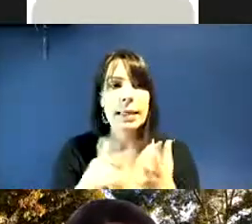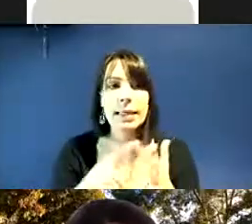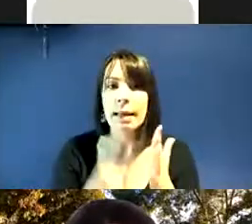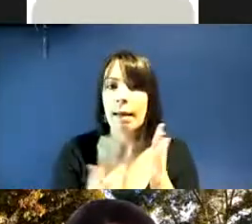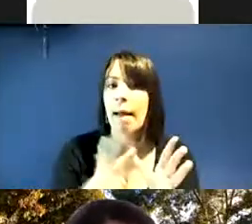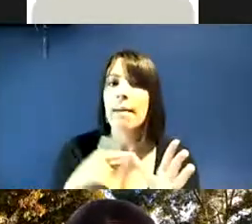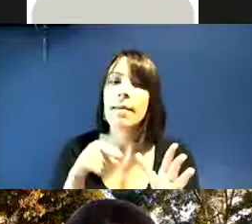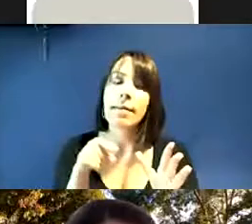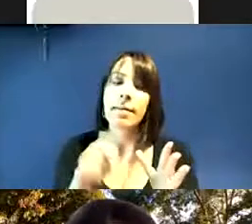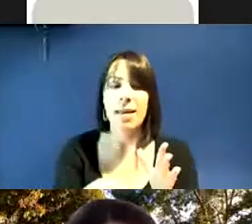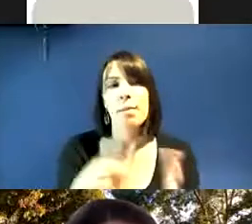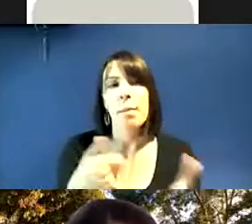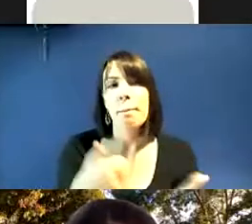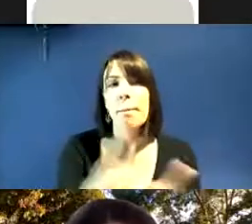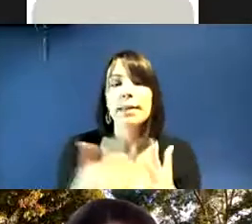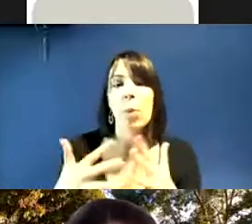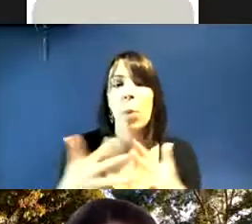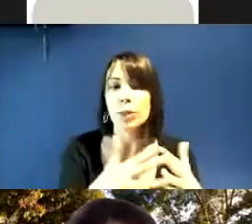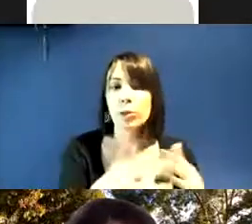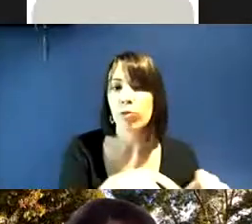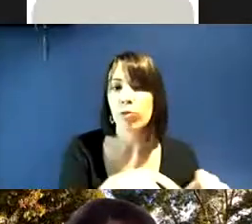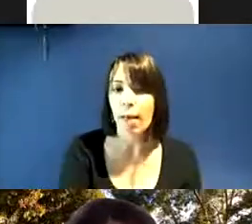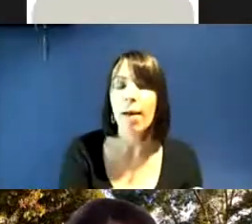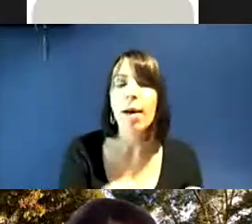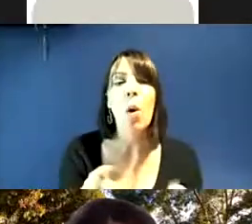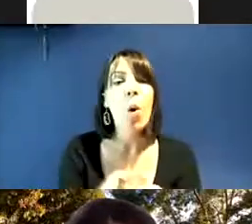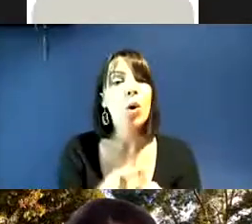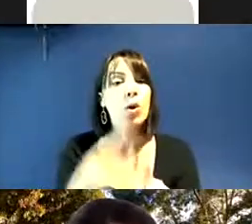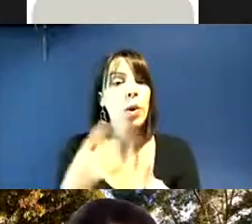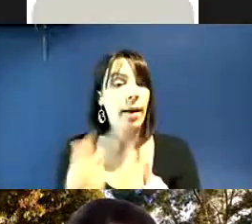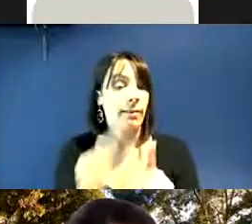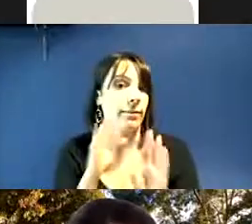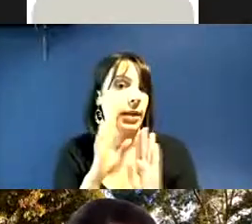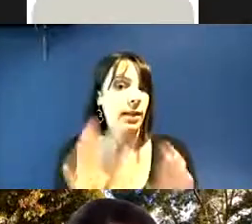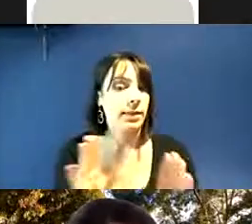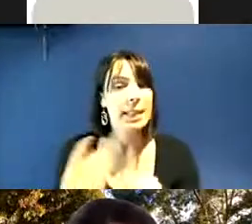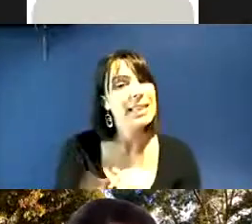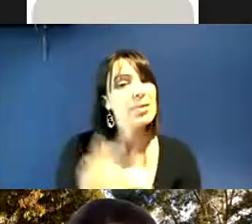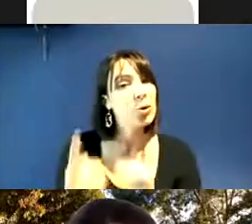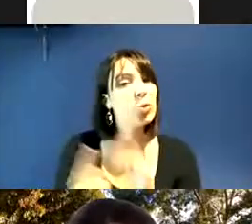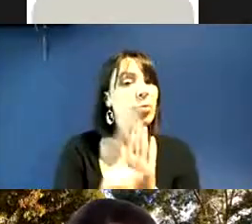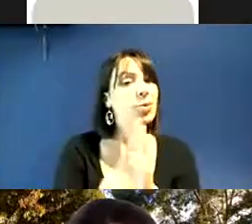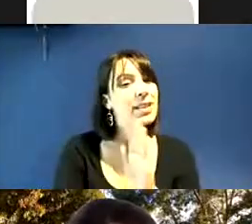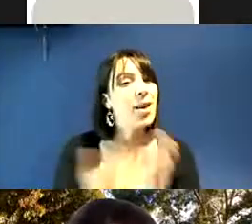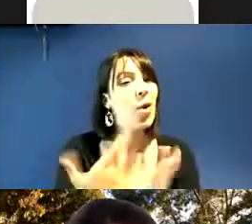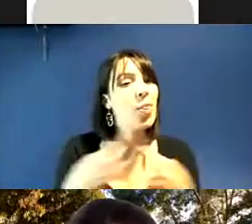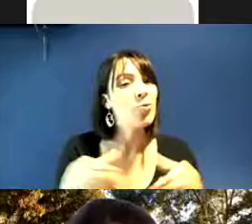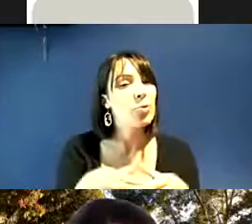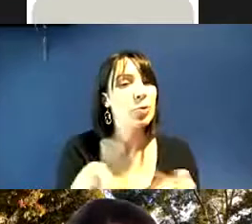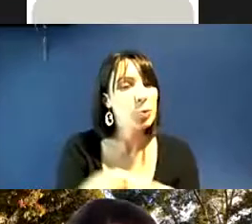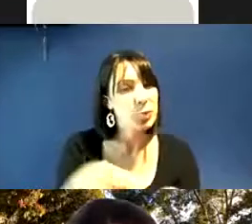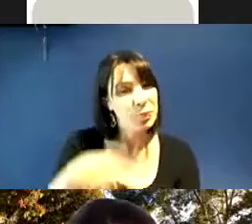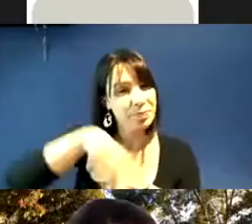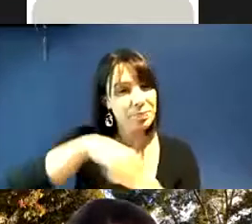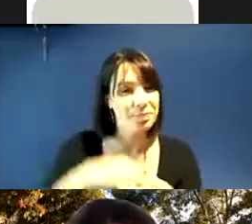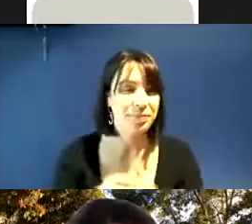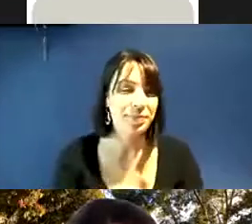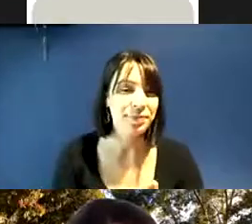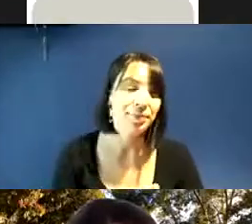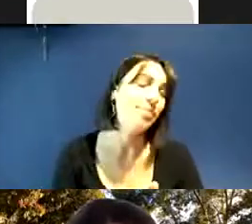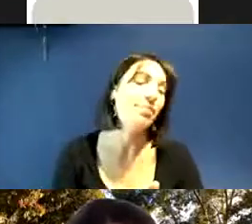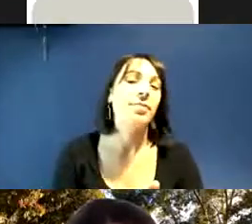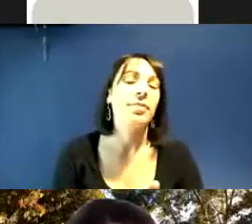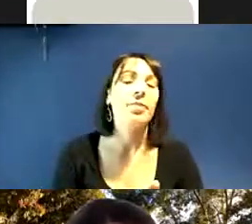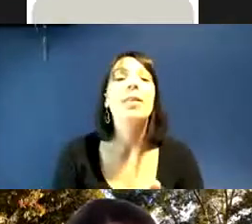Western Australia. And we also have some fantastic individual representatives on our advisory group as well. Over